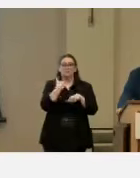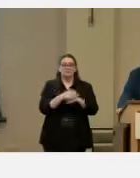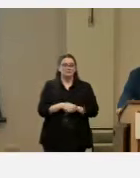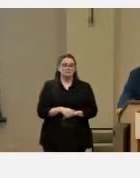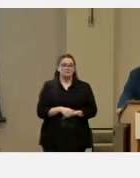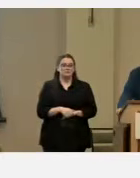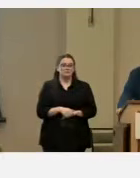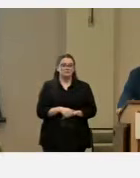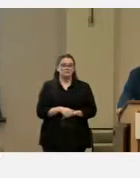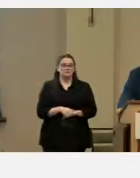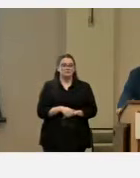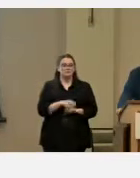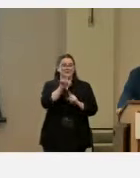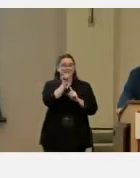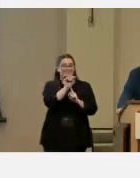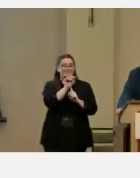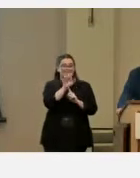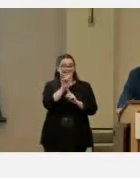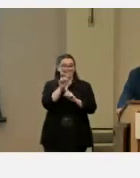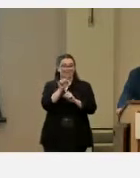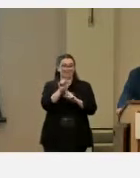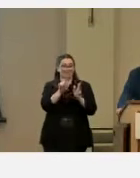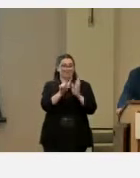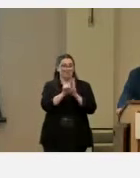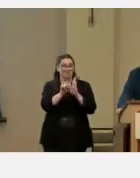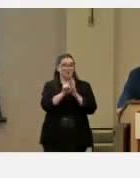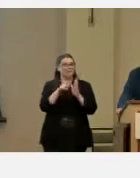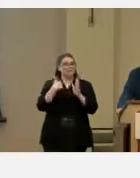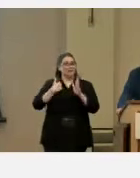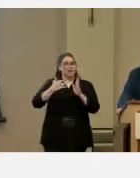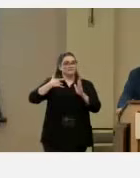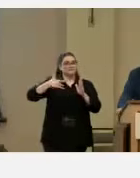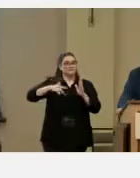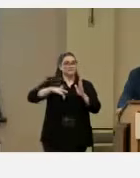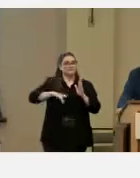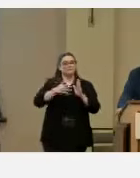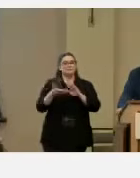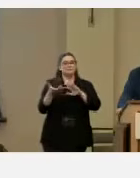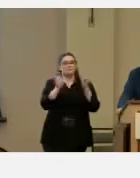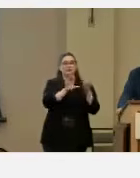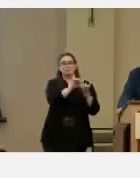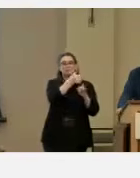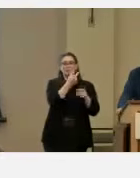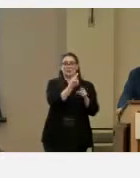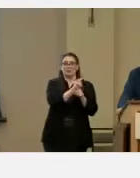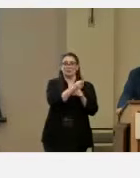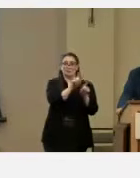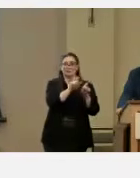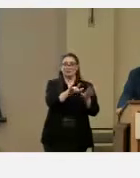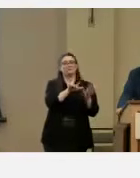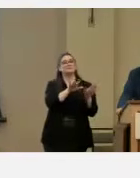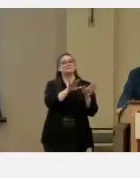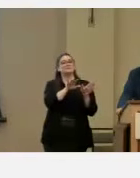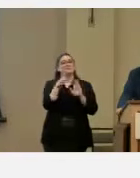So these T-cell biomarkers have superior sensitivity to conventional ones, and as you can see, compared